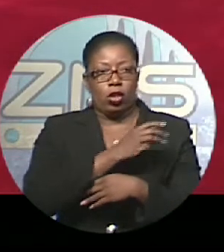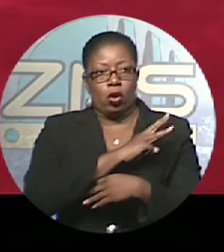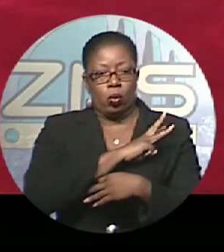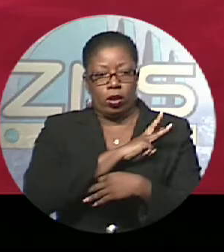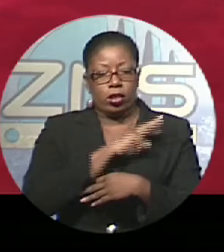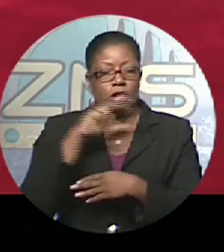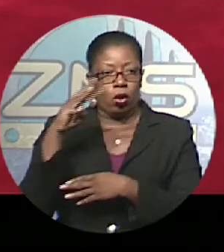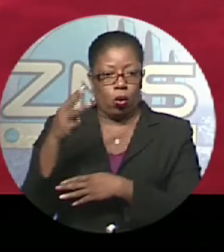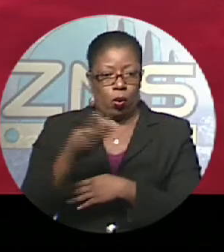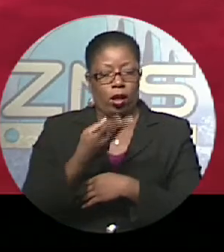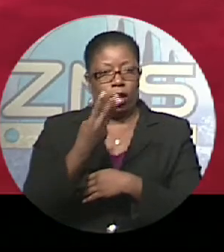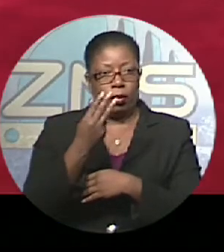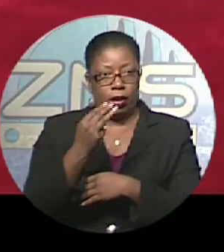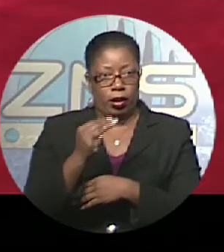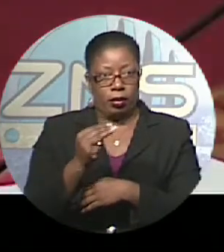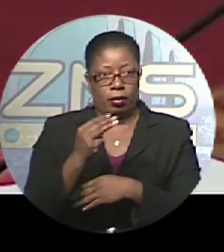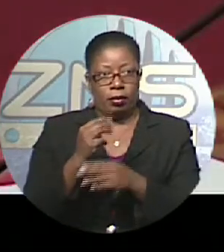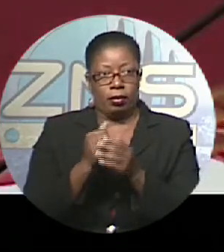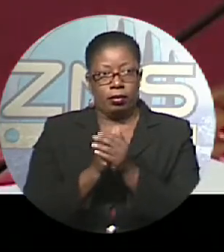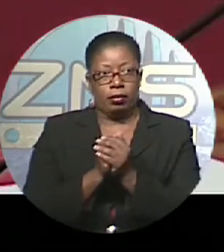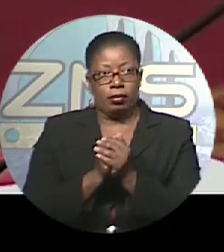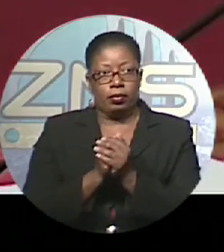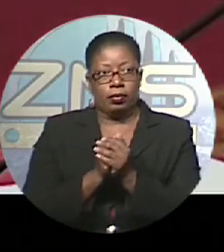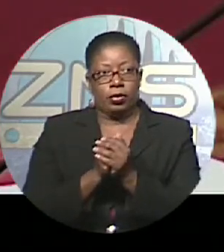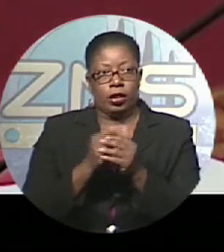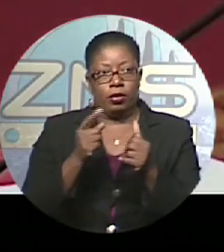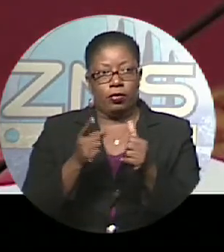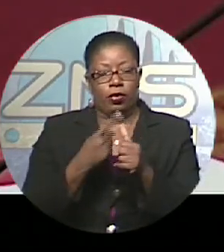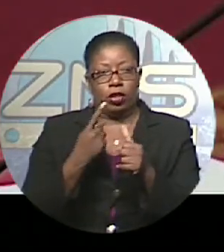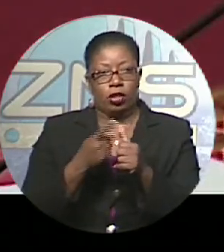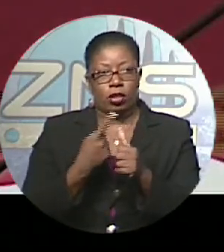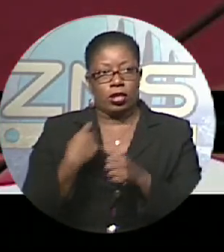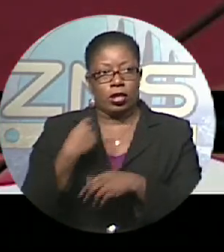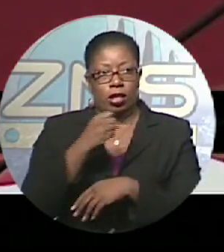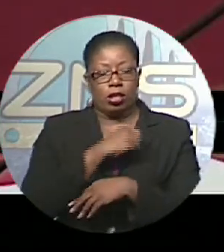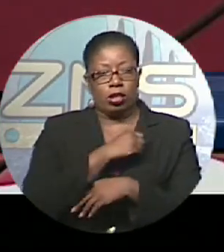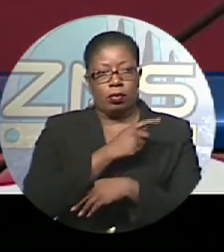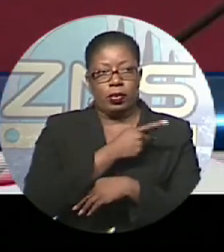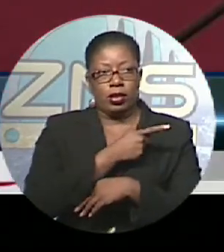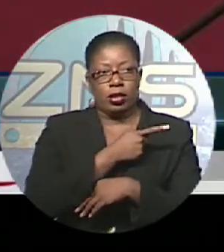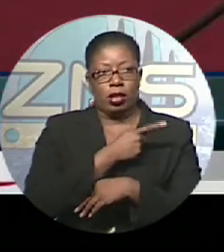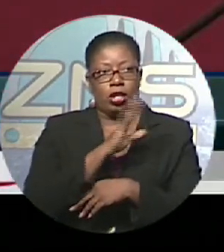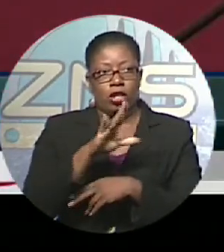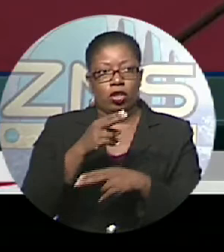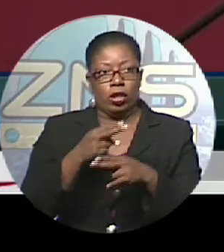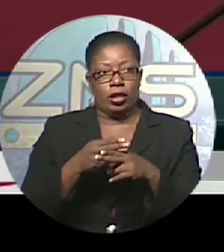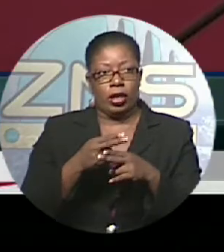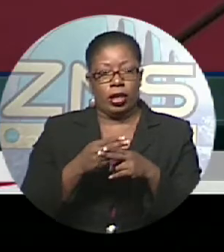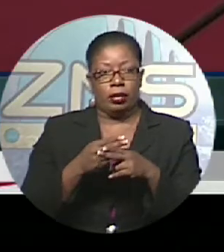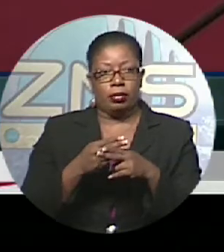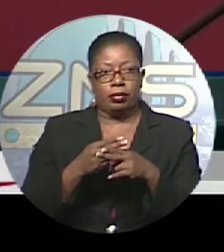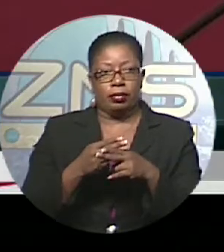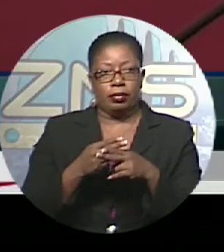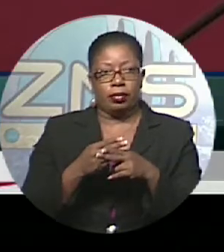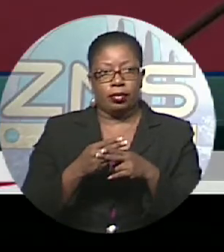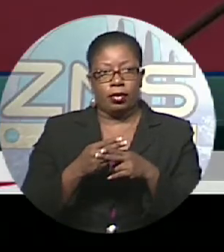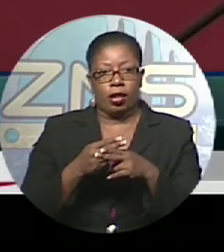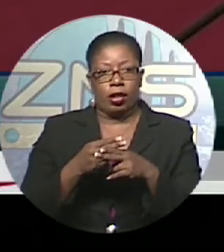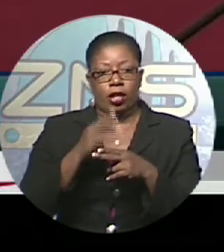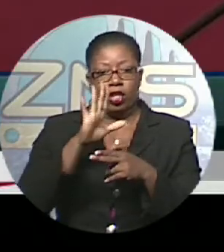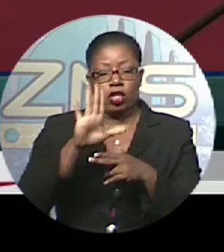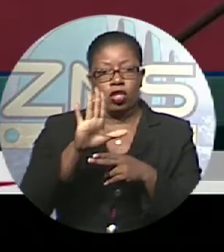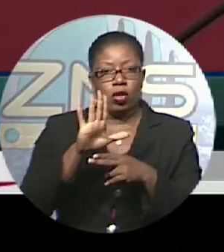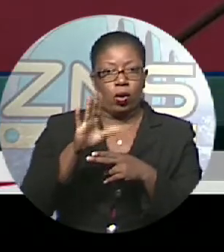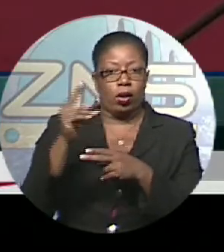new senator, who also took the floor. Firstly, Senator Pintard, your name suggests your roots are